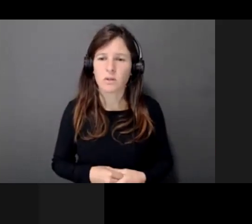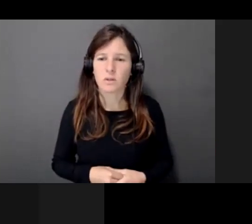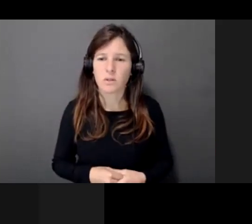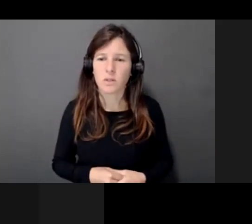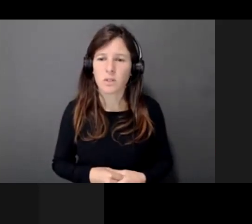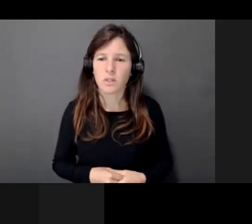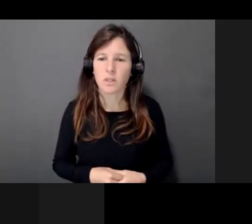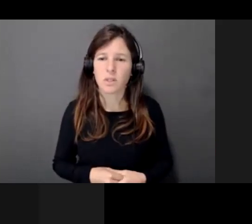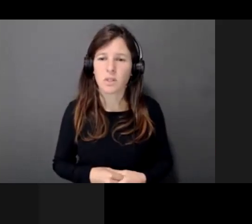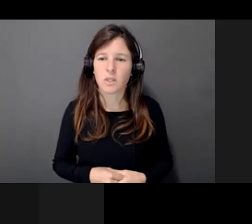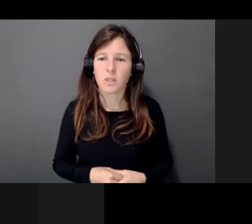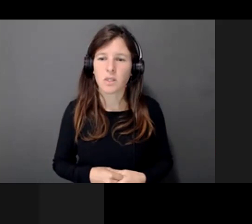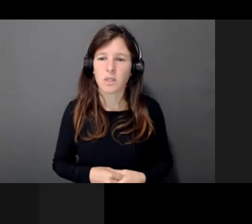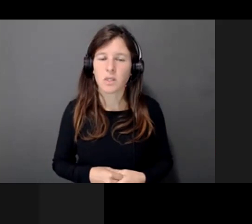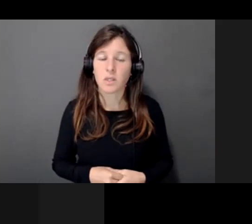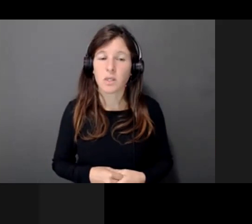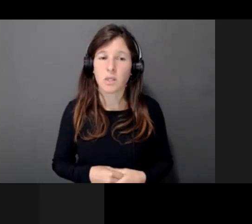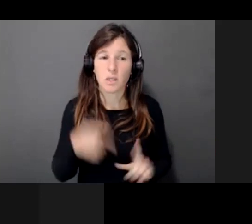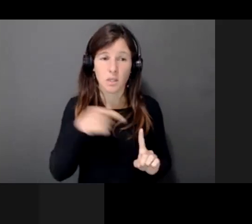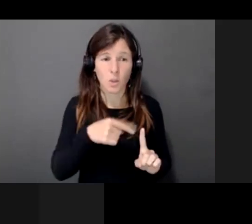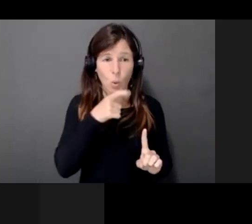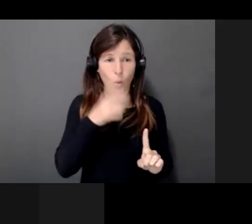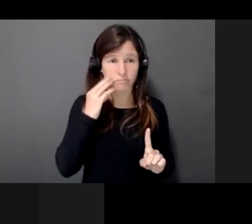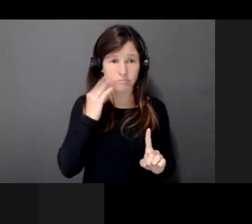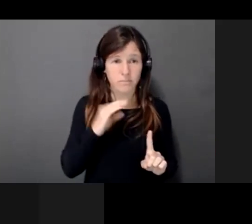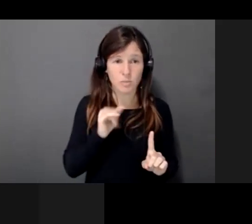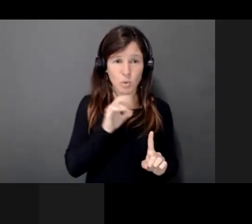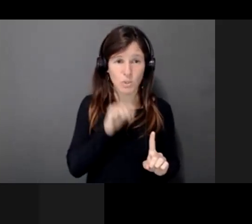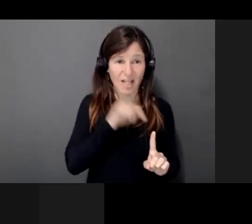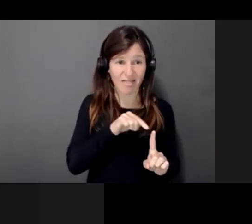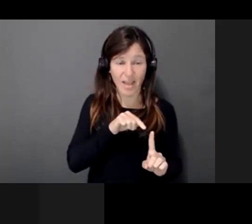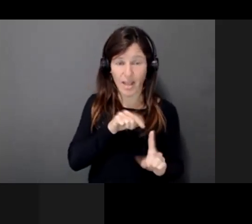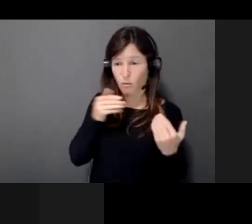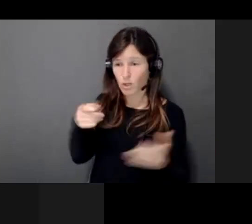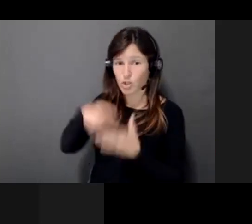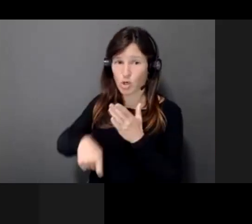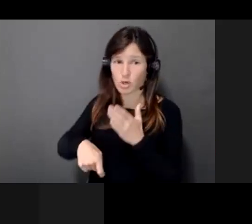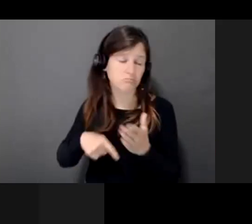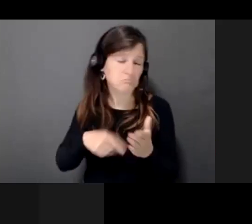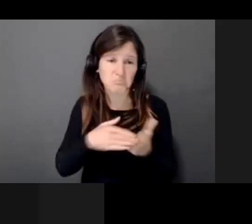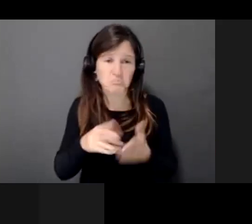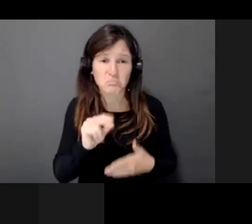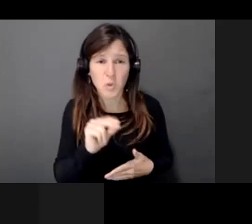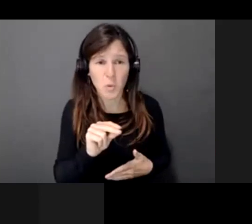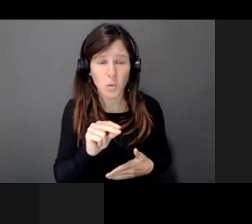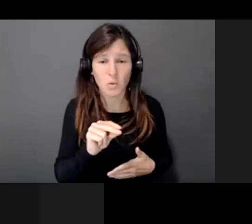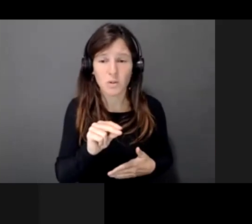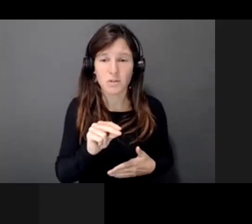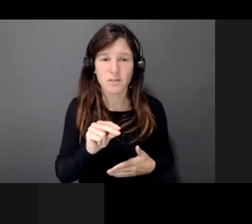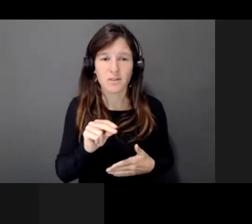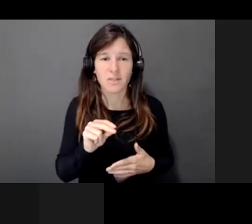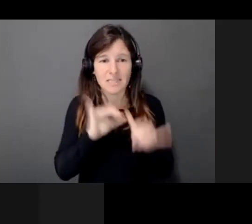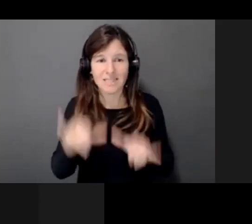Charges are not pressed by complainants. People often say, I don't want to press charges. And that's not the way the system